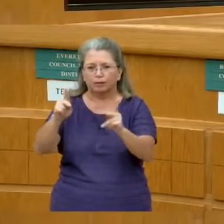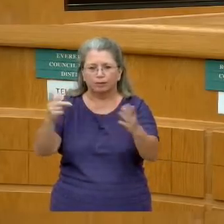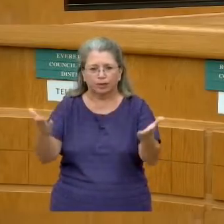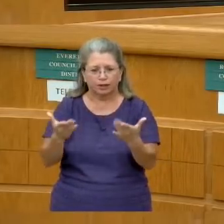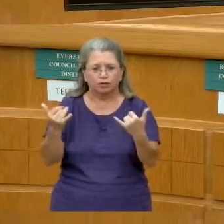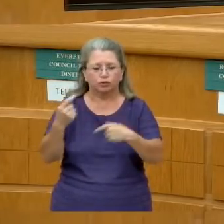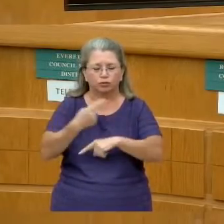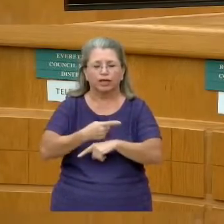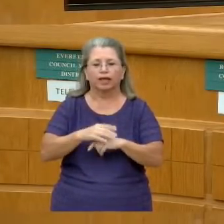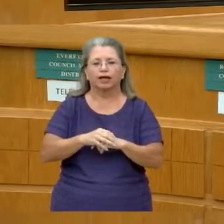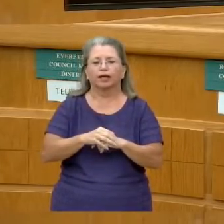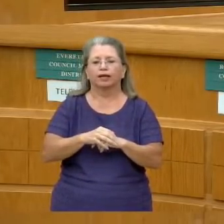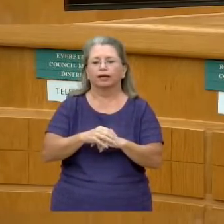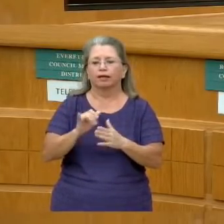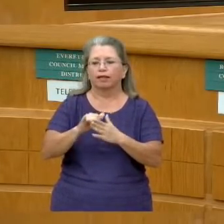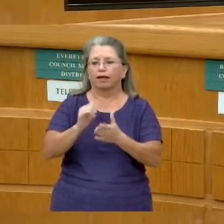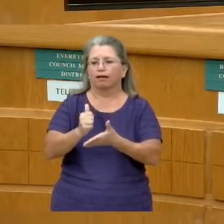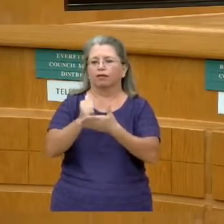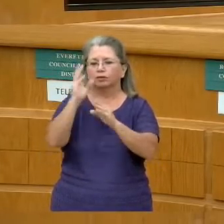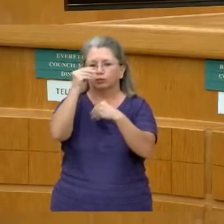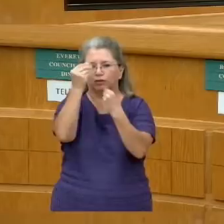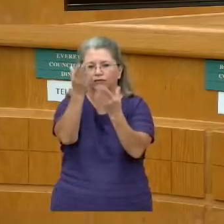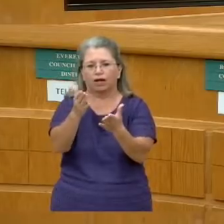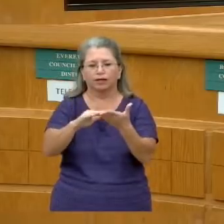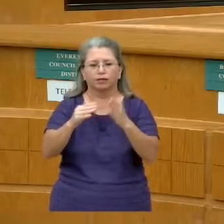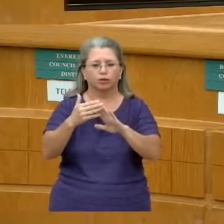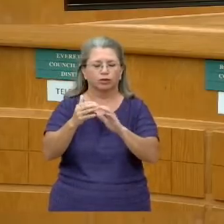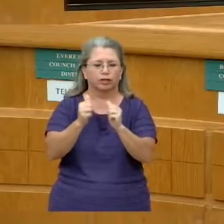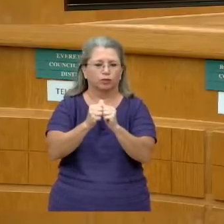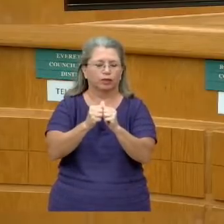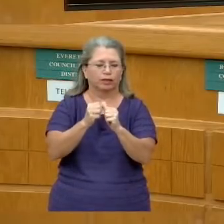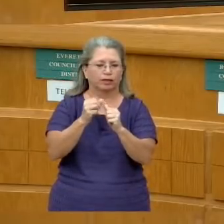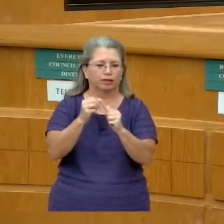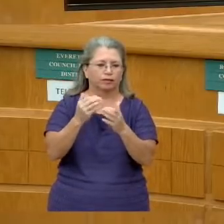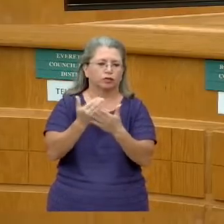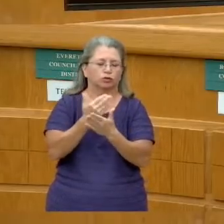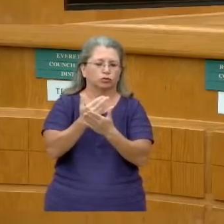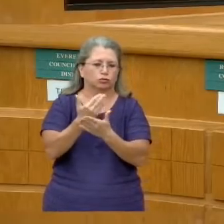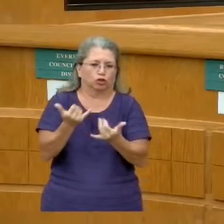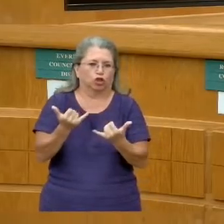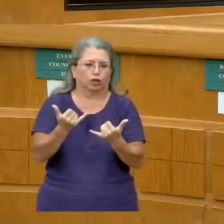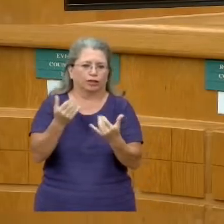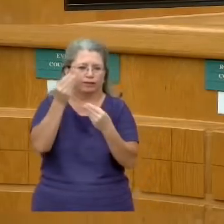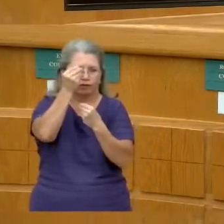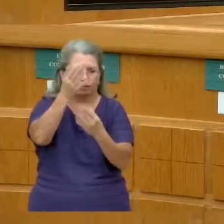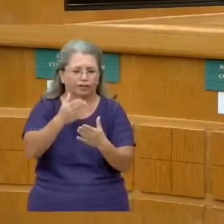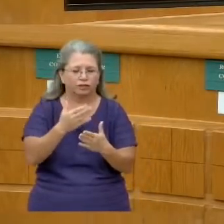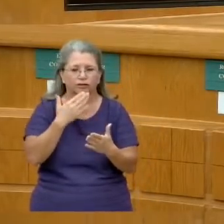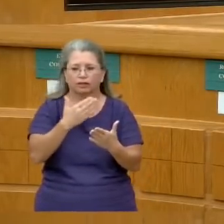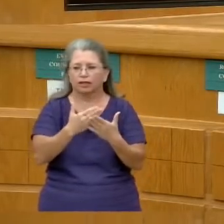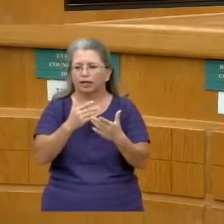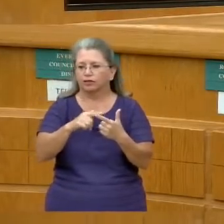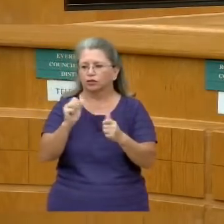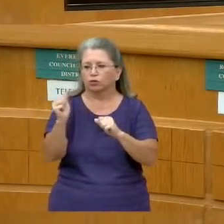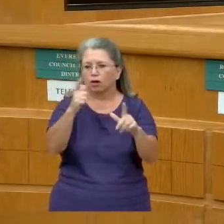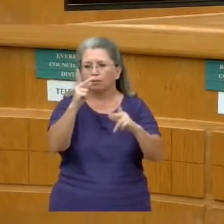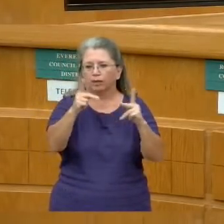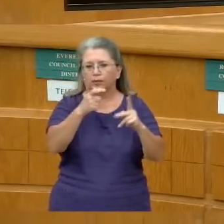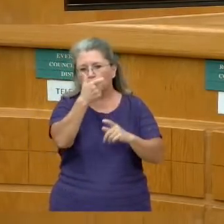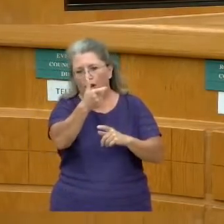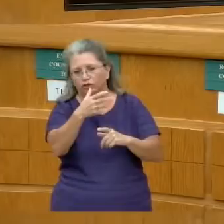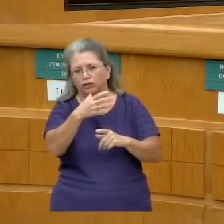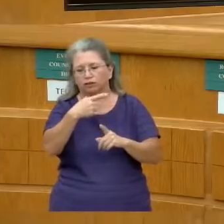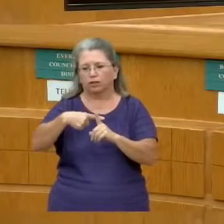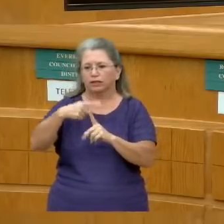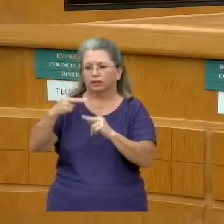with up-to-date access on what we're reporting. So thanks to both parties, the persons watching, but the persons reporting it